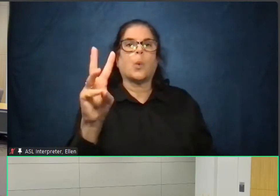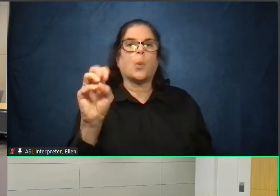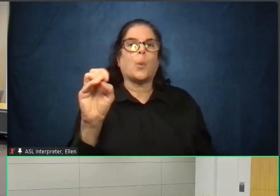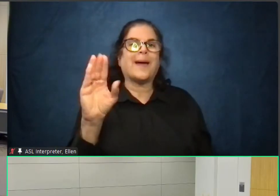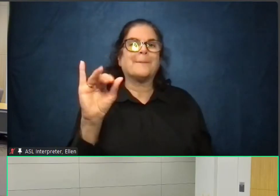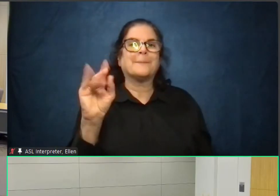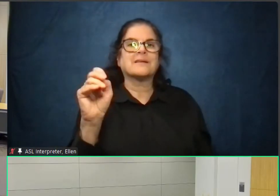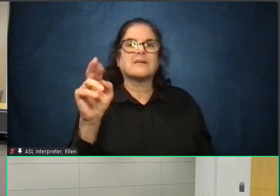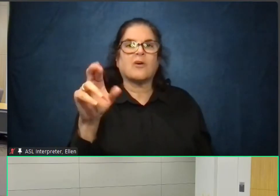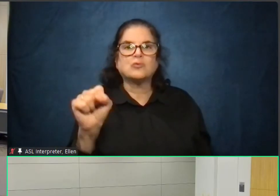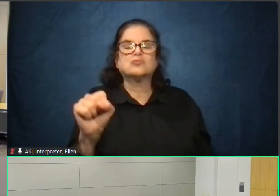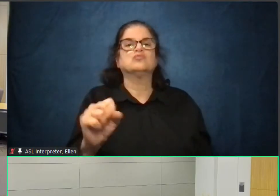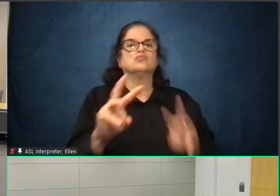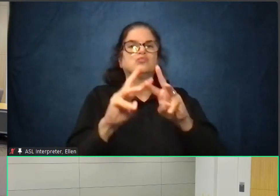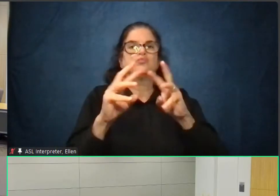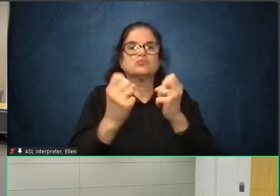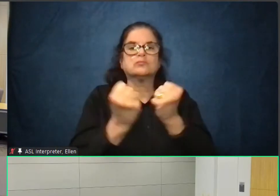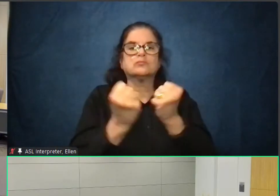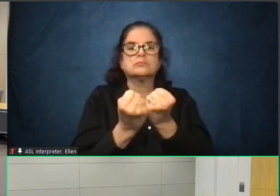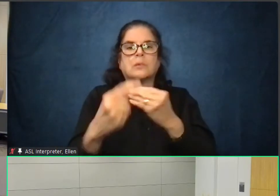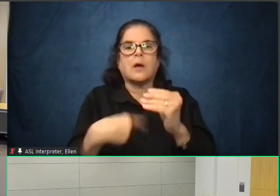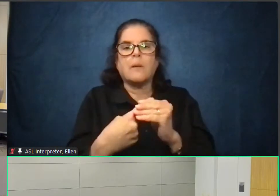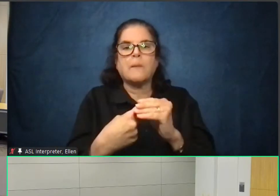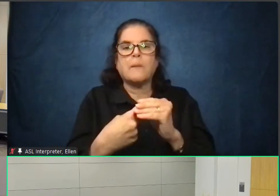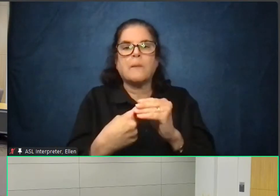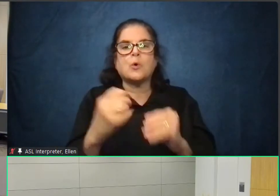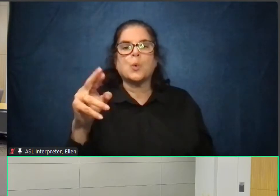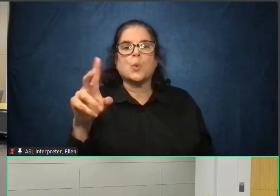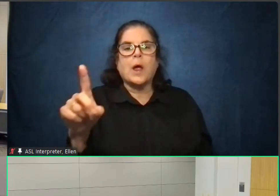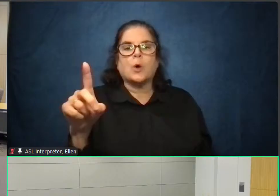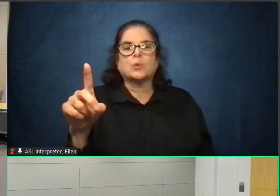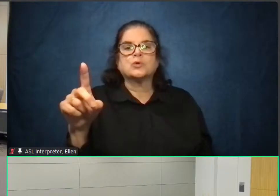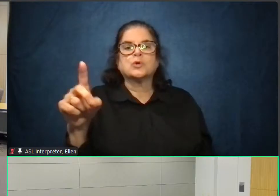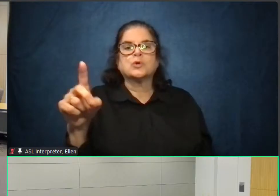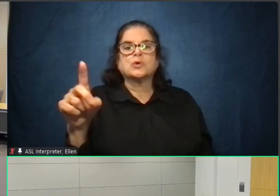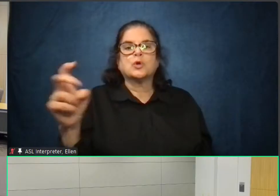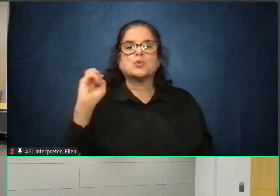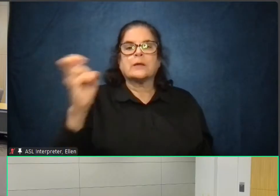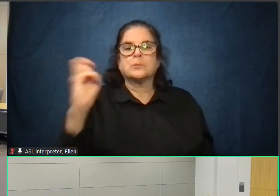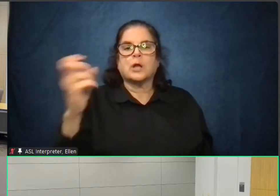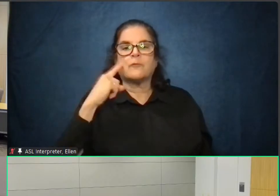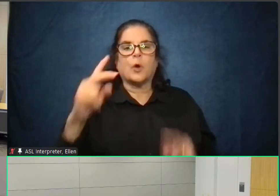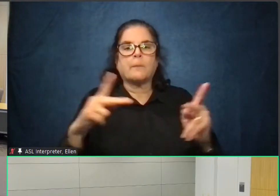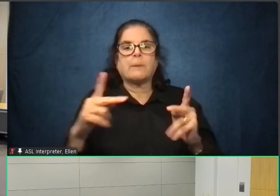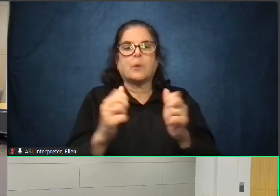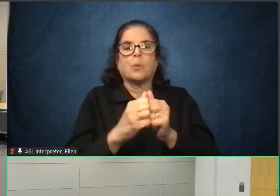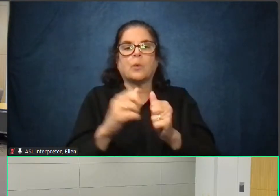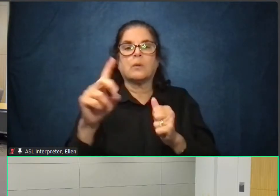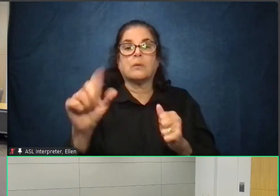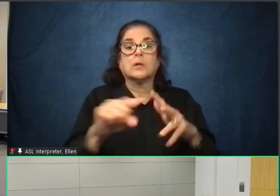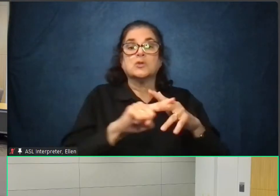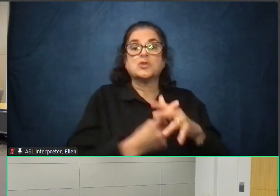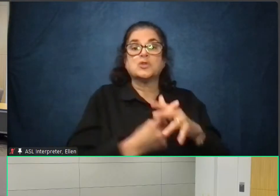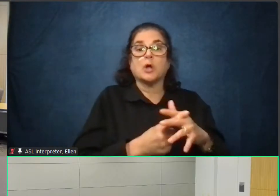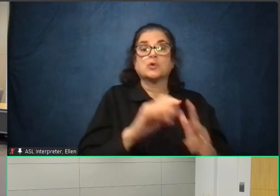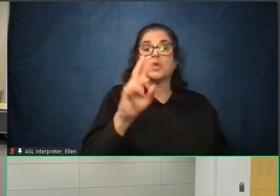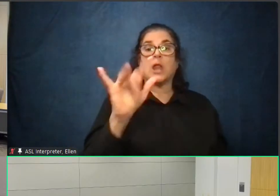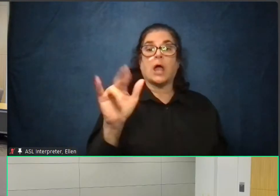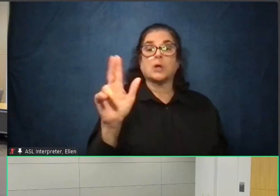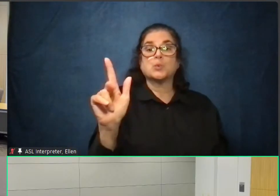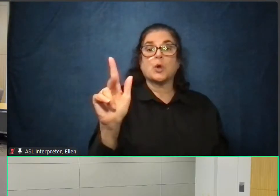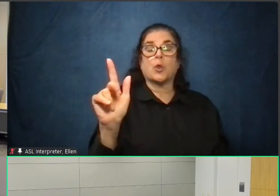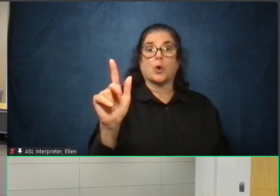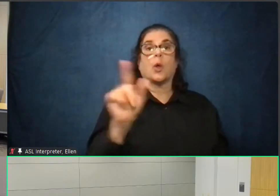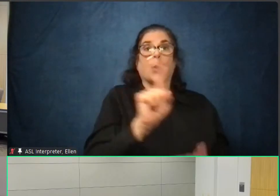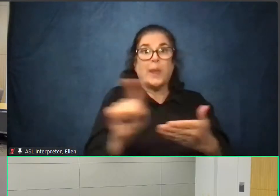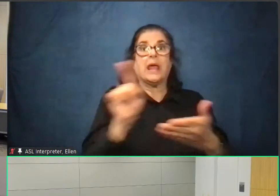on ground transportation for people with disabilities. It starts July 23rd. It's going to go weekly until the end of August. So also